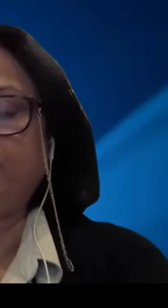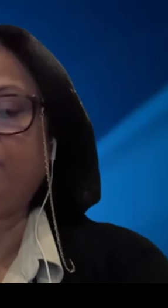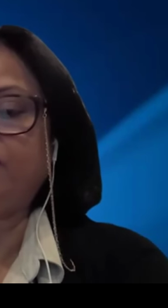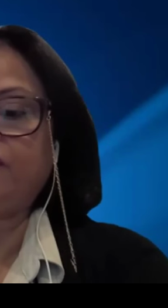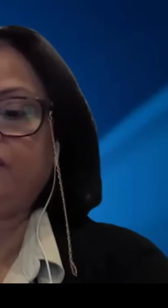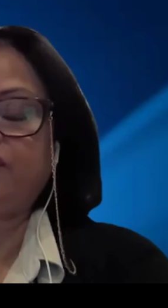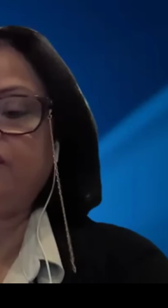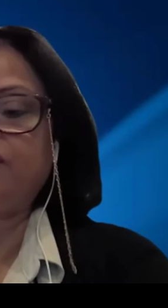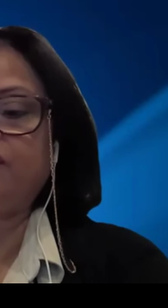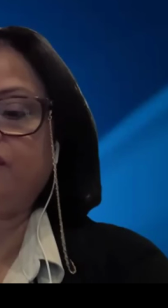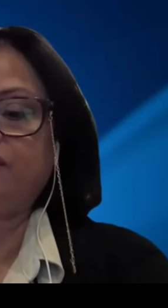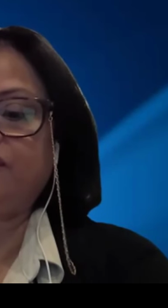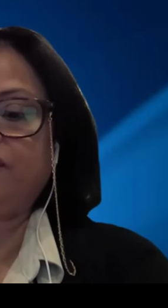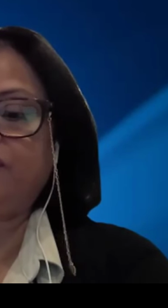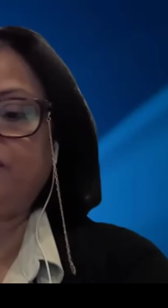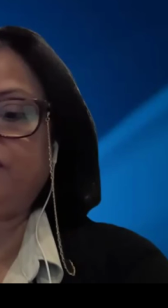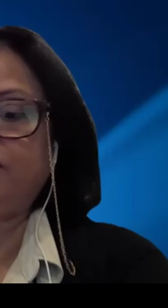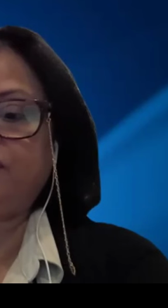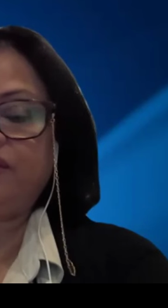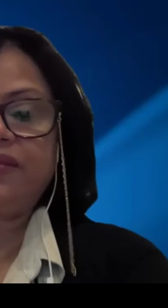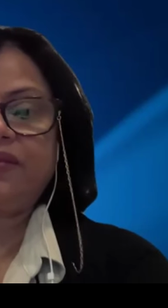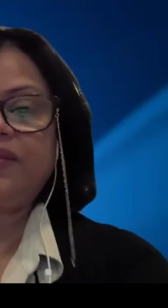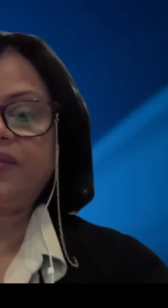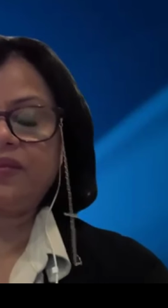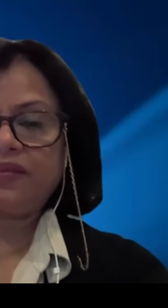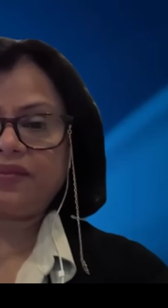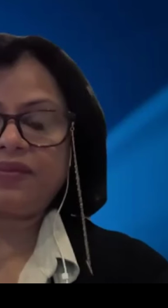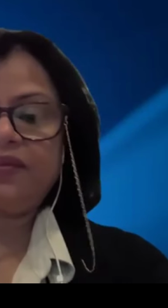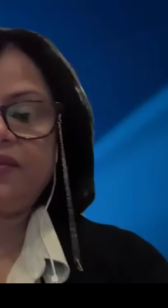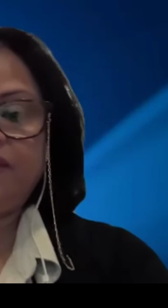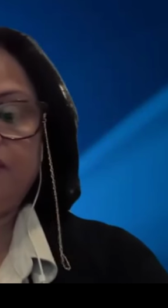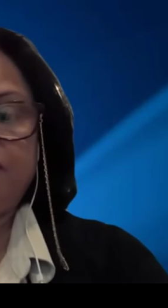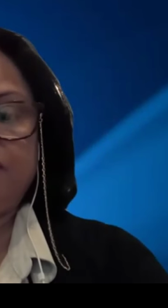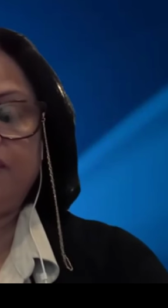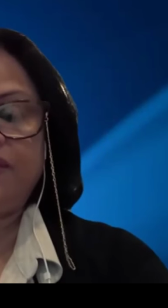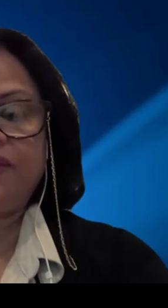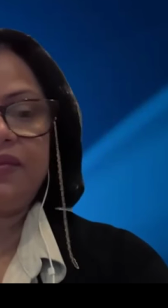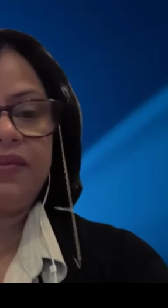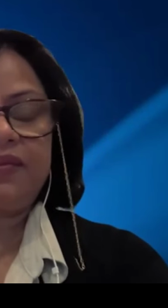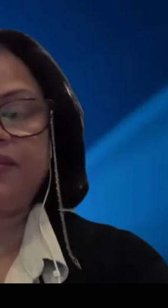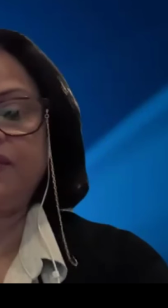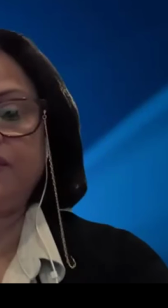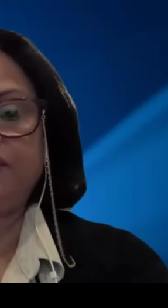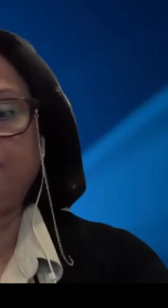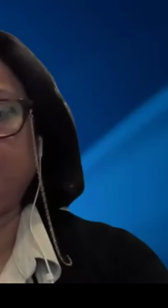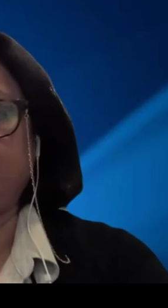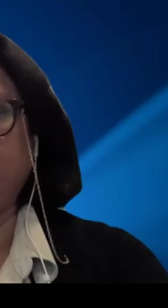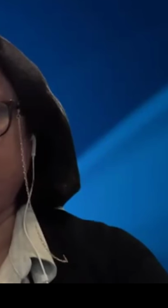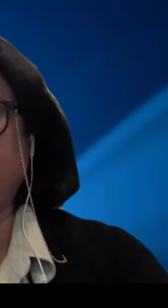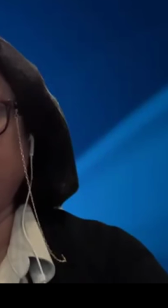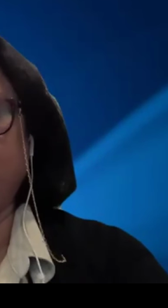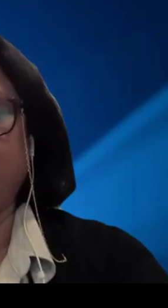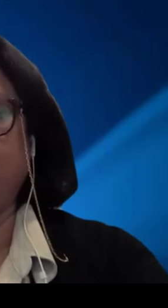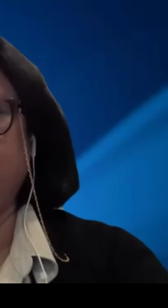about. The most affected populational group are older persons.